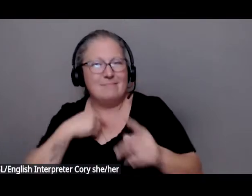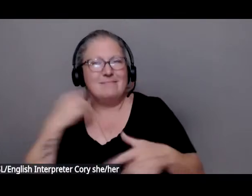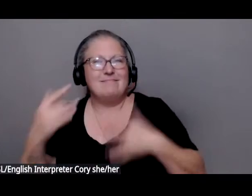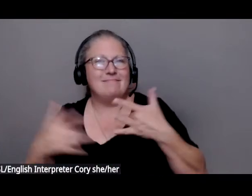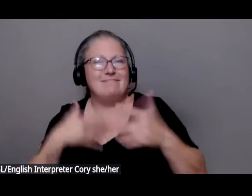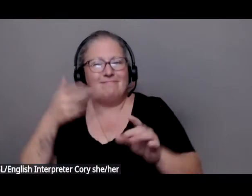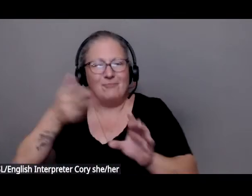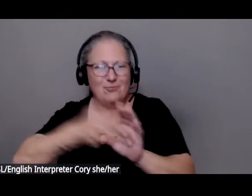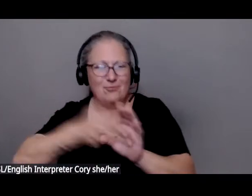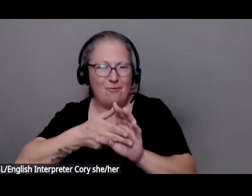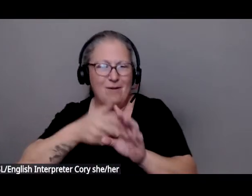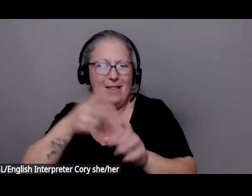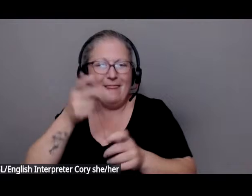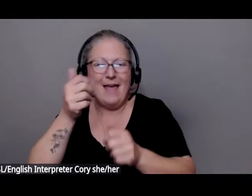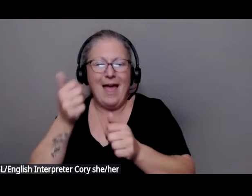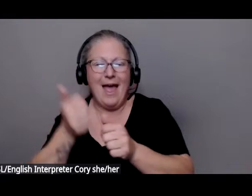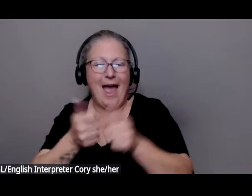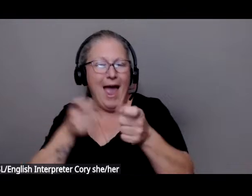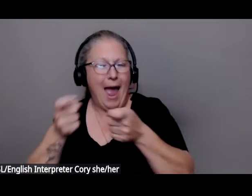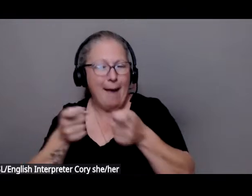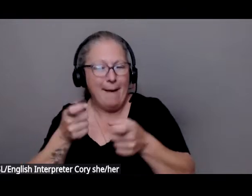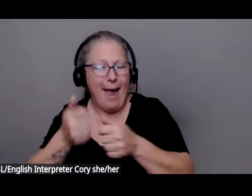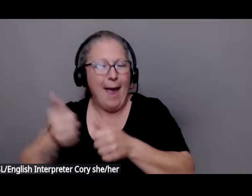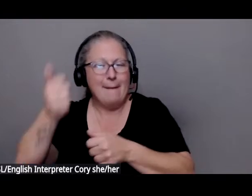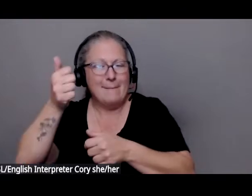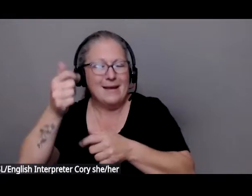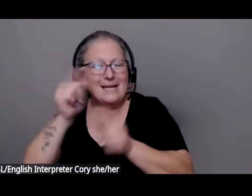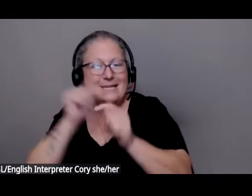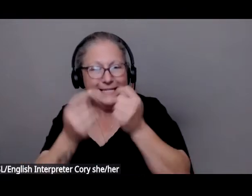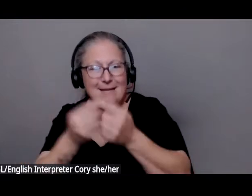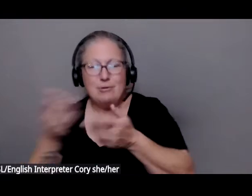join the admin team and serve the